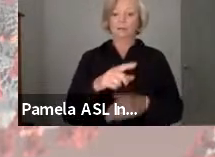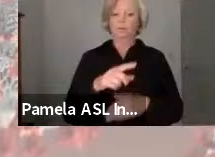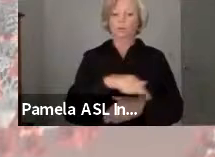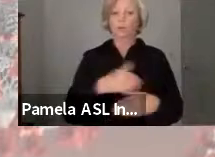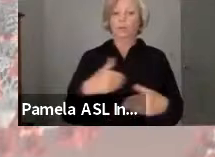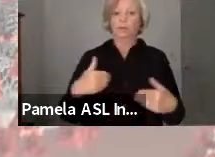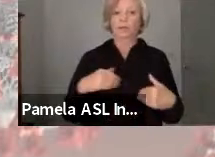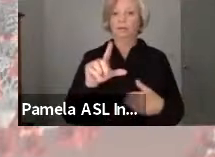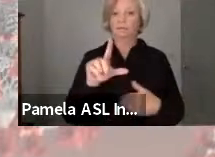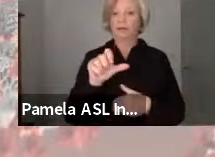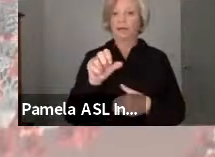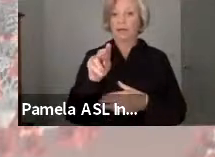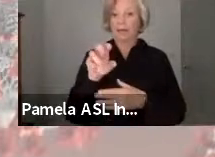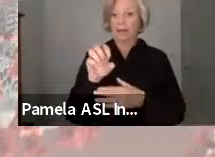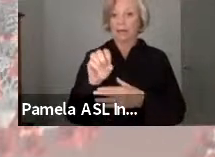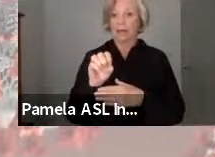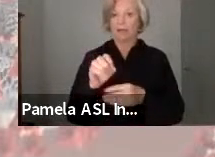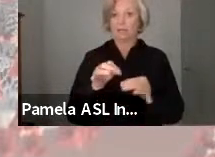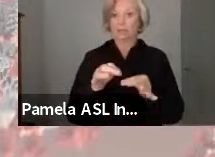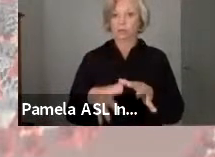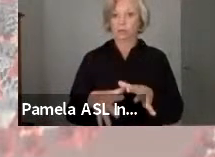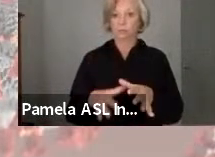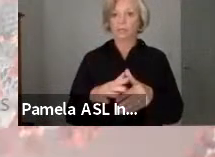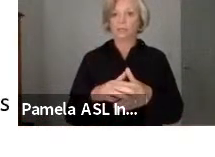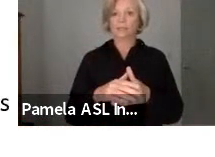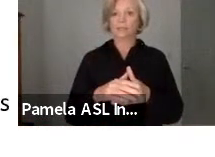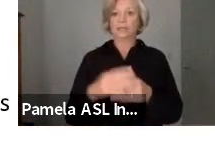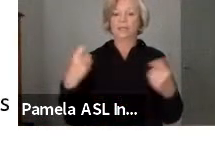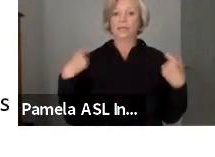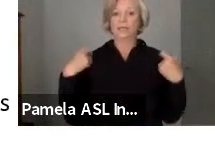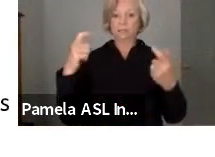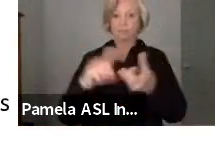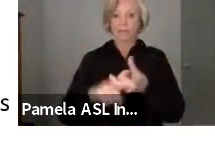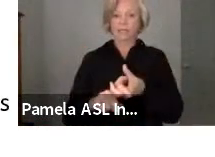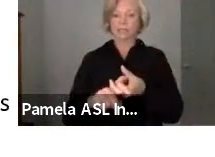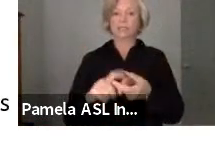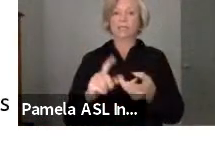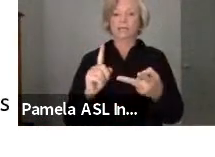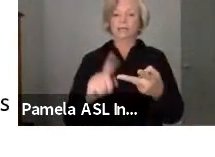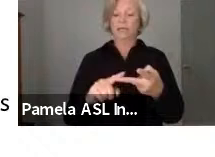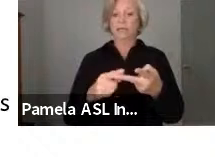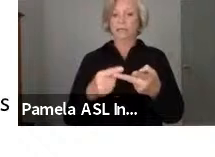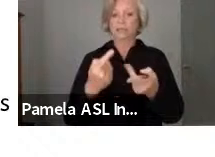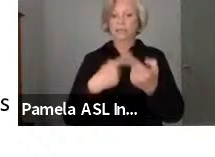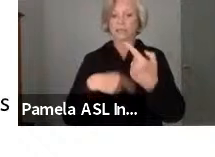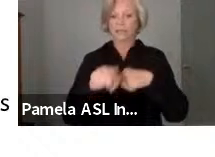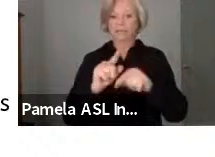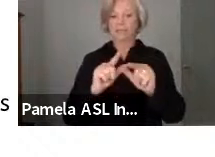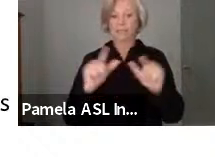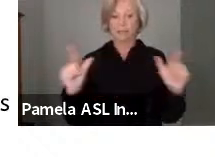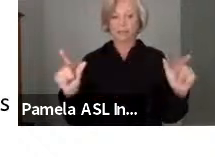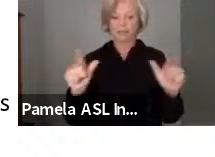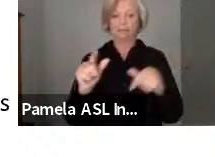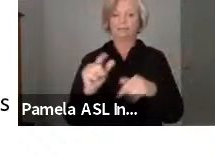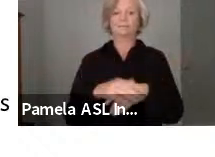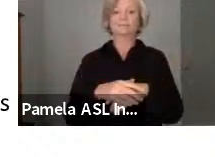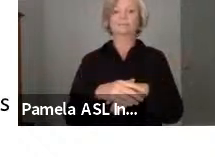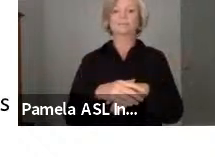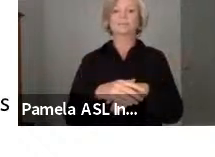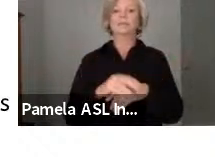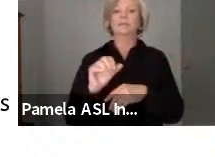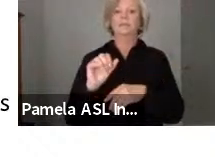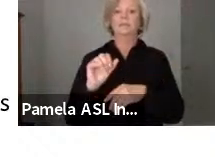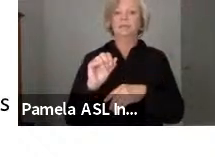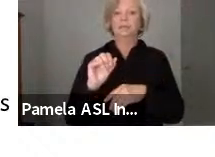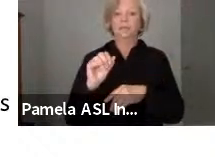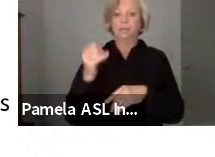live interpretation in Spanish and in American Sign Language. If you would like to